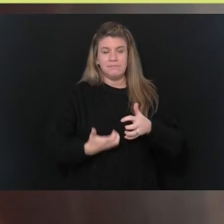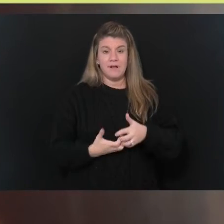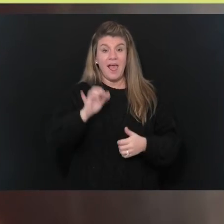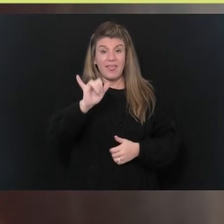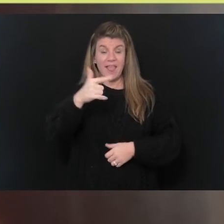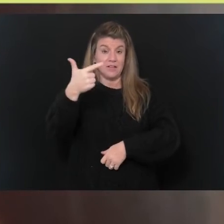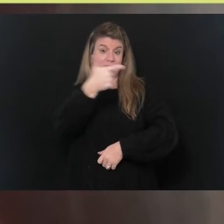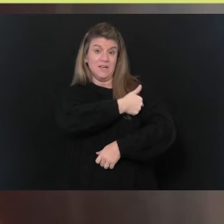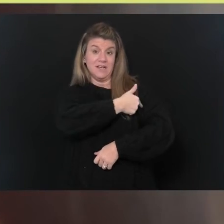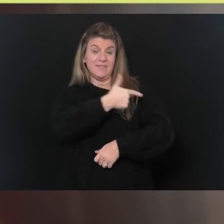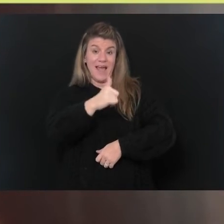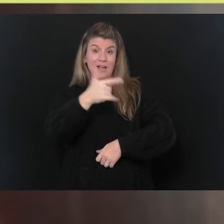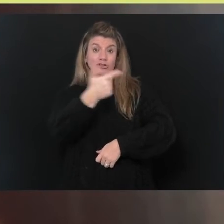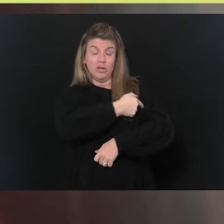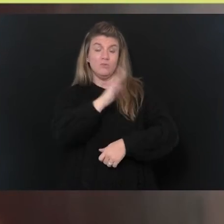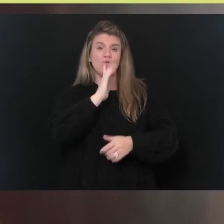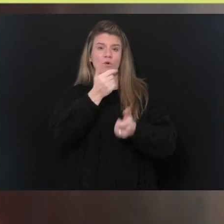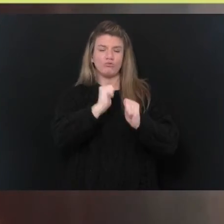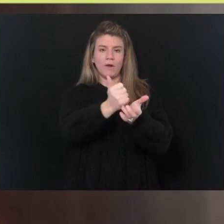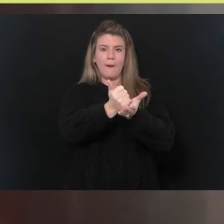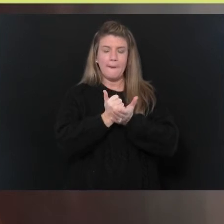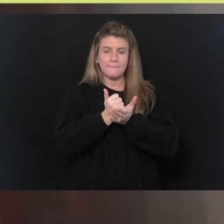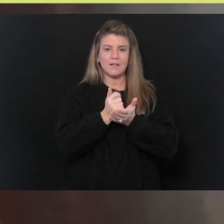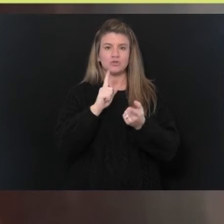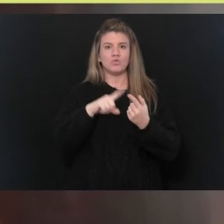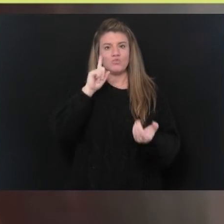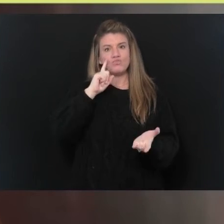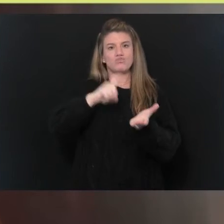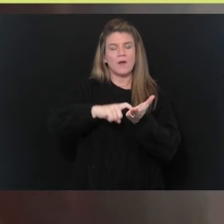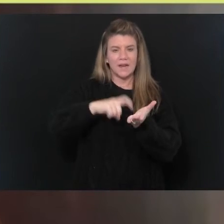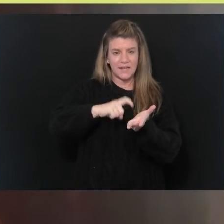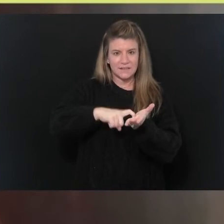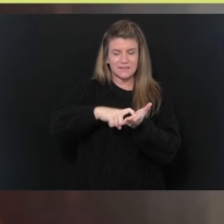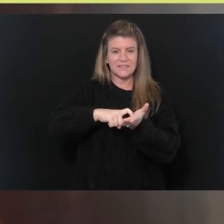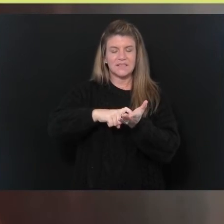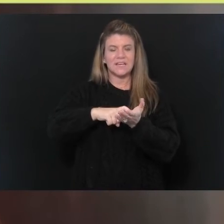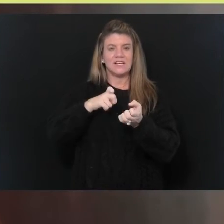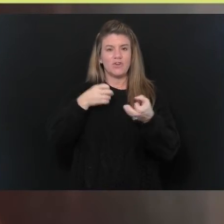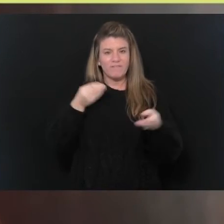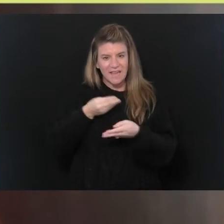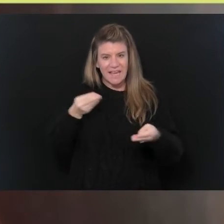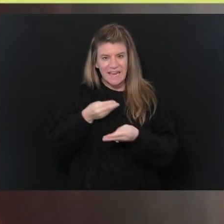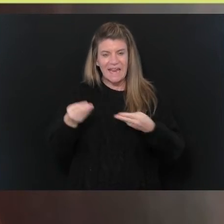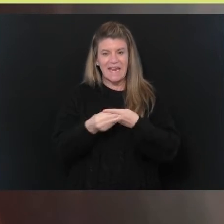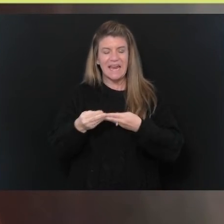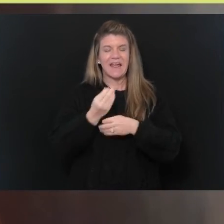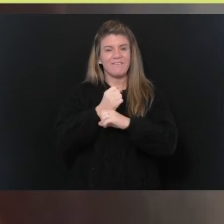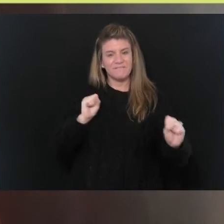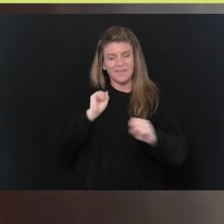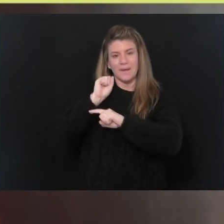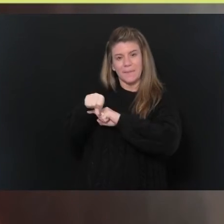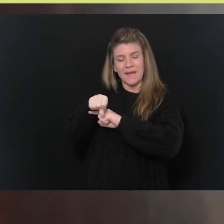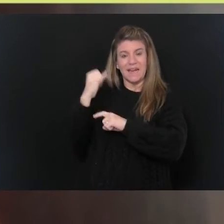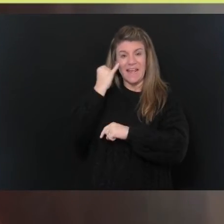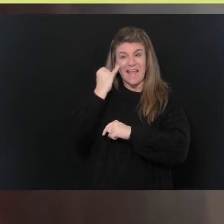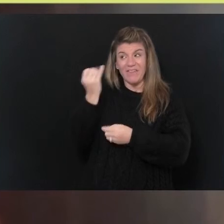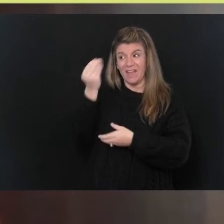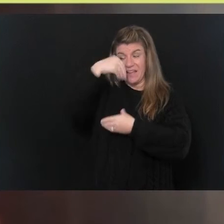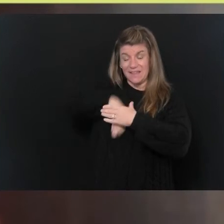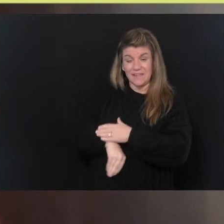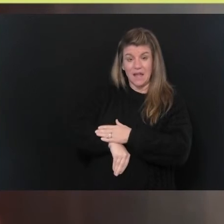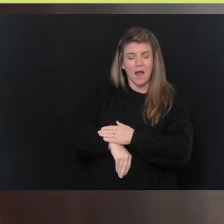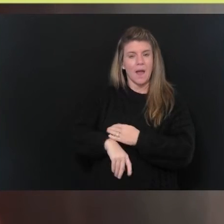are trying to help us, recognize and defeat if the virus does get in us. But it really